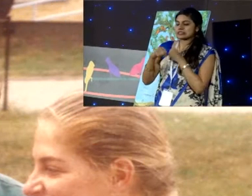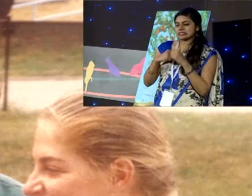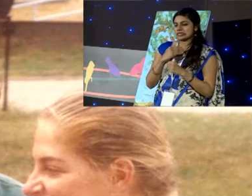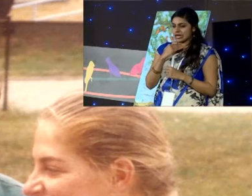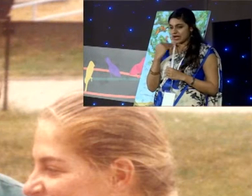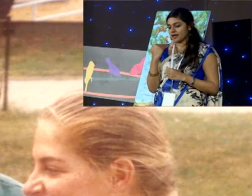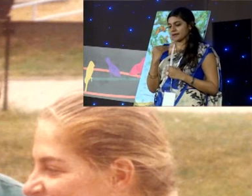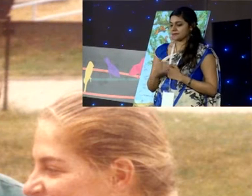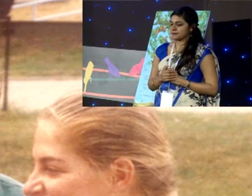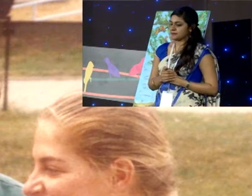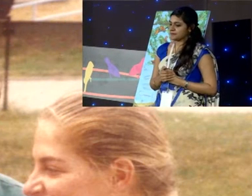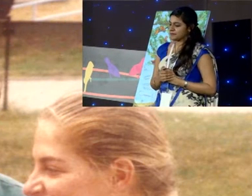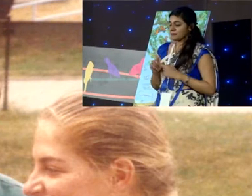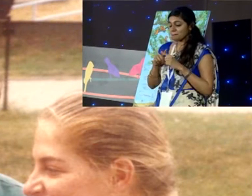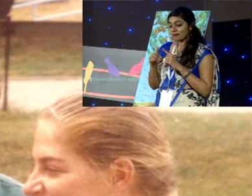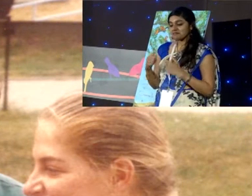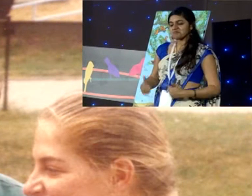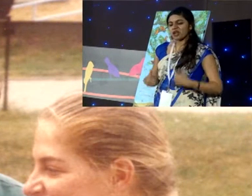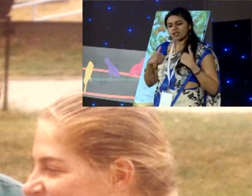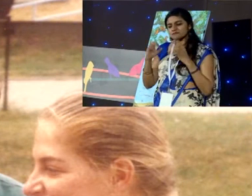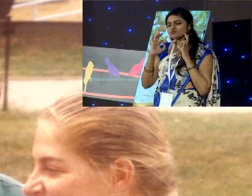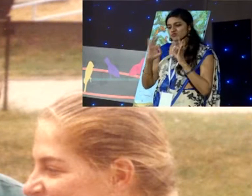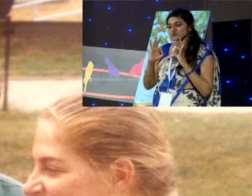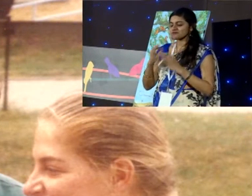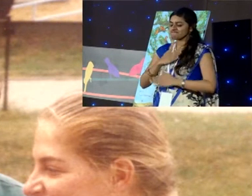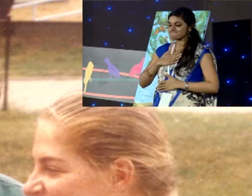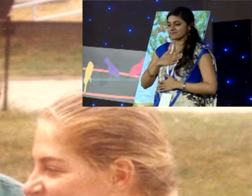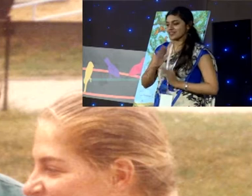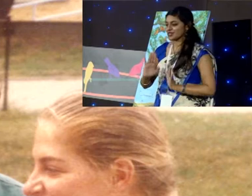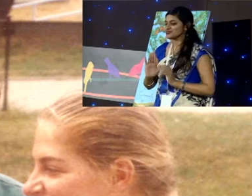had a very fulfilling life.